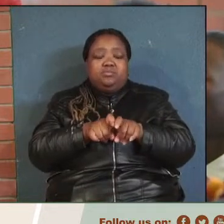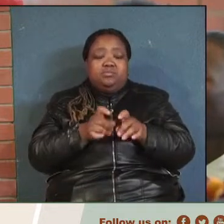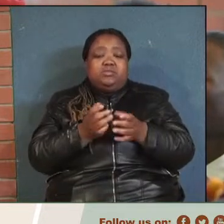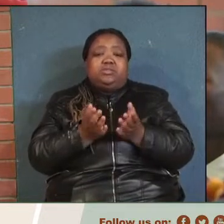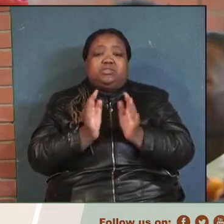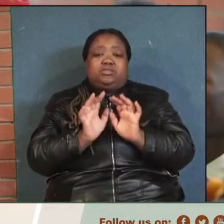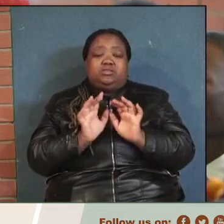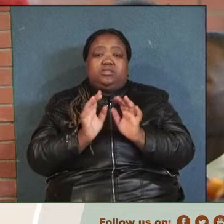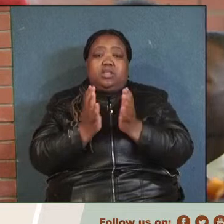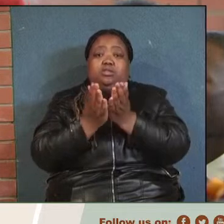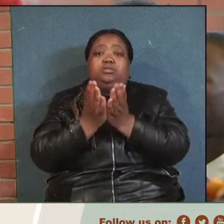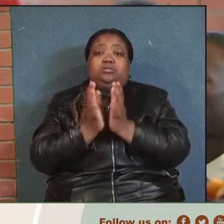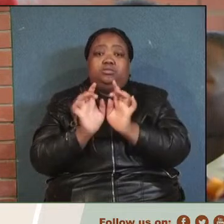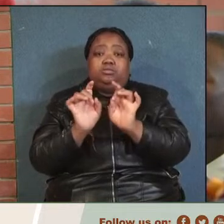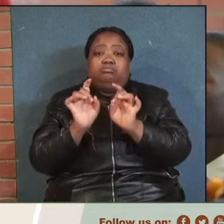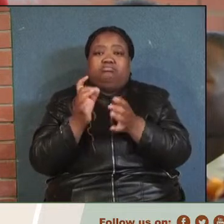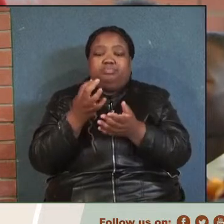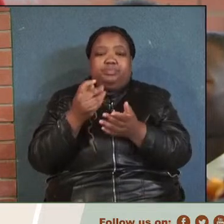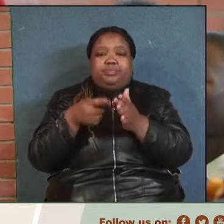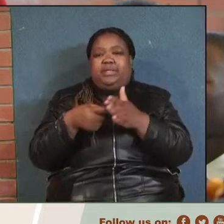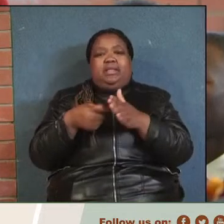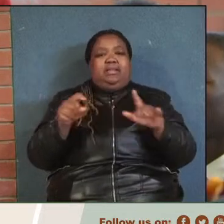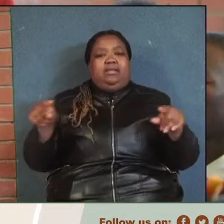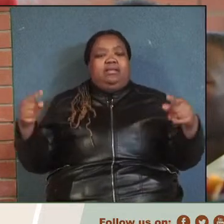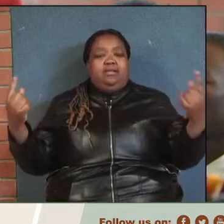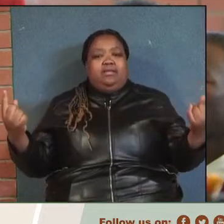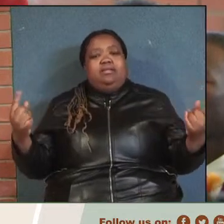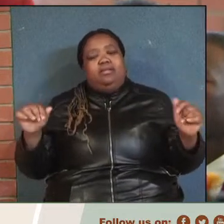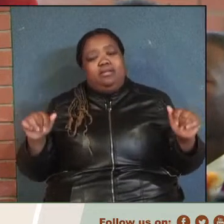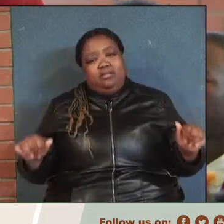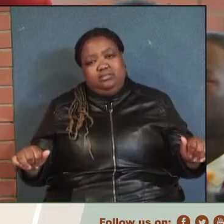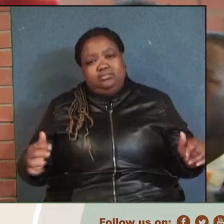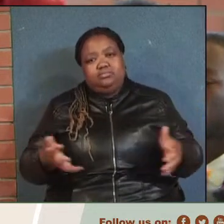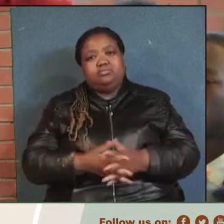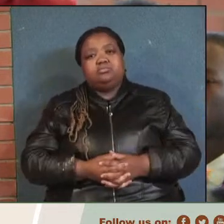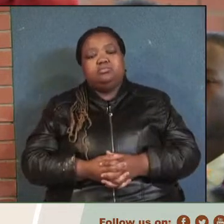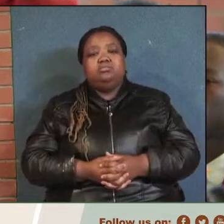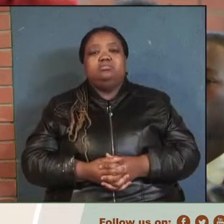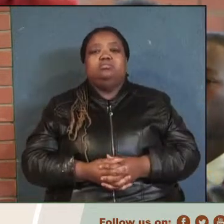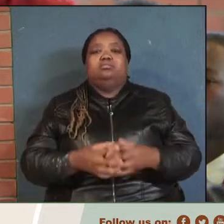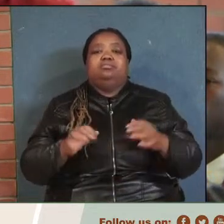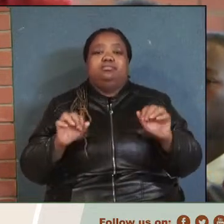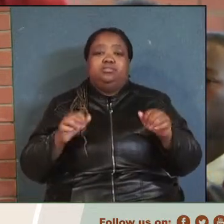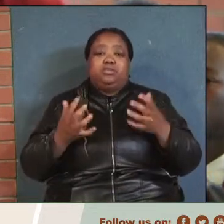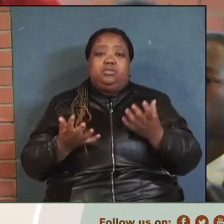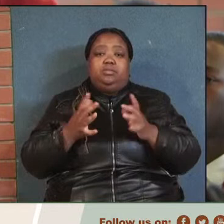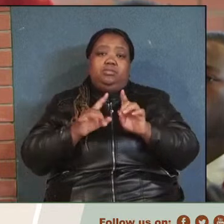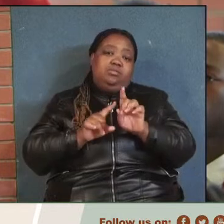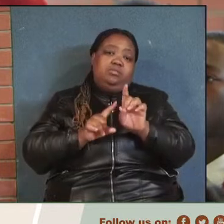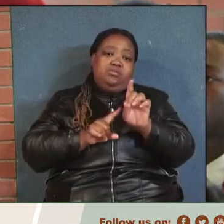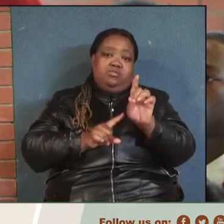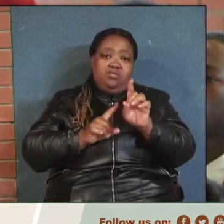at a fee-paying school. Then an offering of a scholarship test would be made. In academic terms, should you fail, you are not